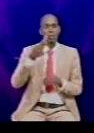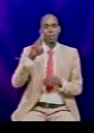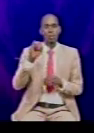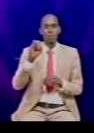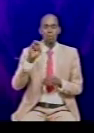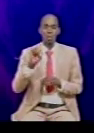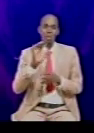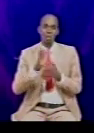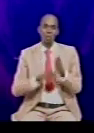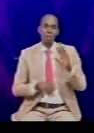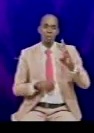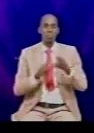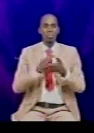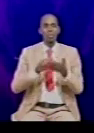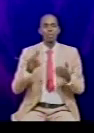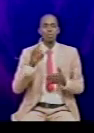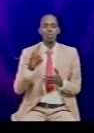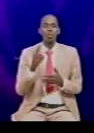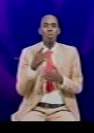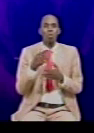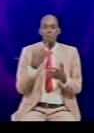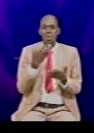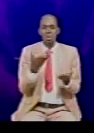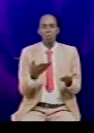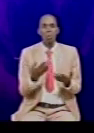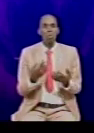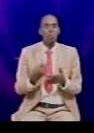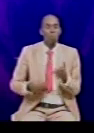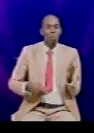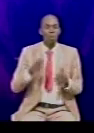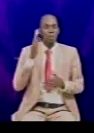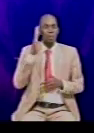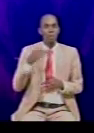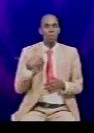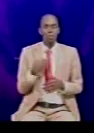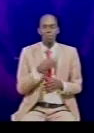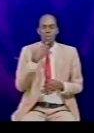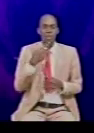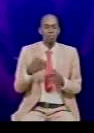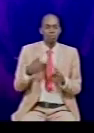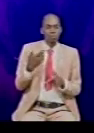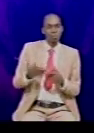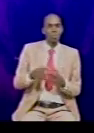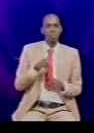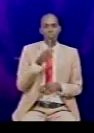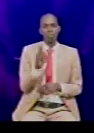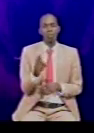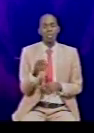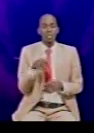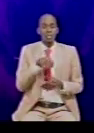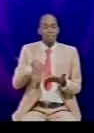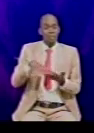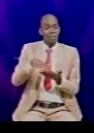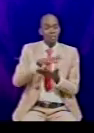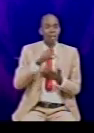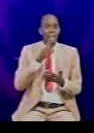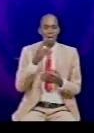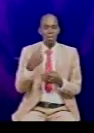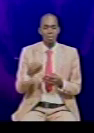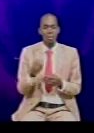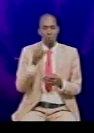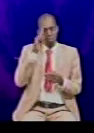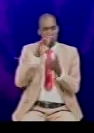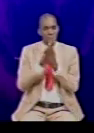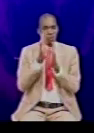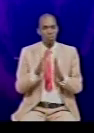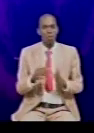1, it says, what shall we say then? These were saved believers, believers who had been converted. We have